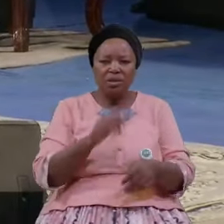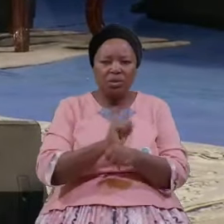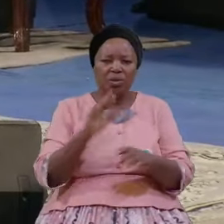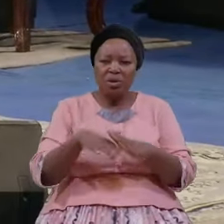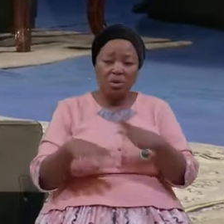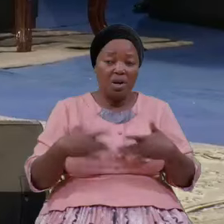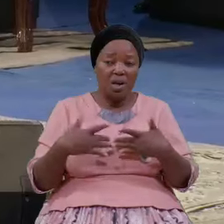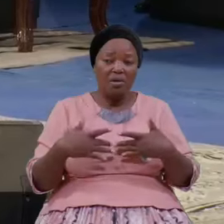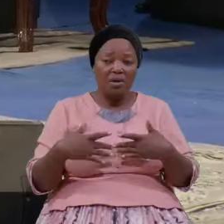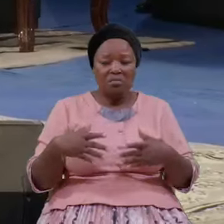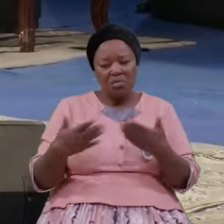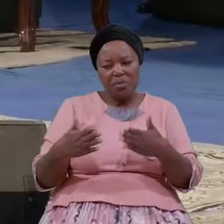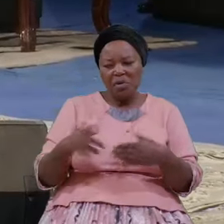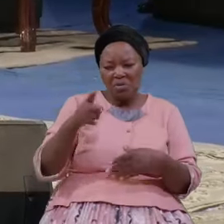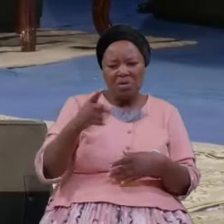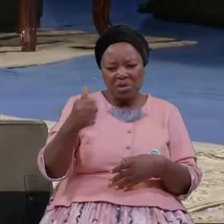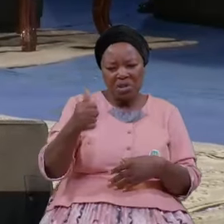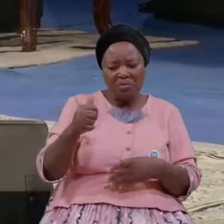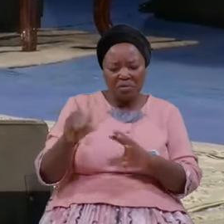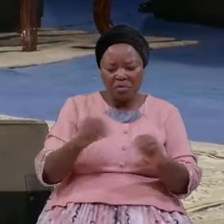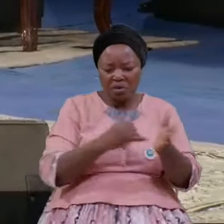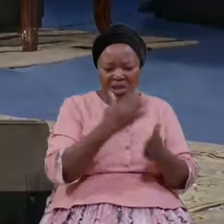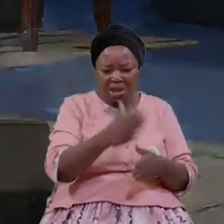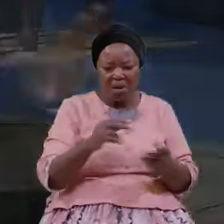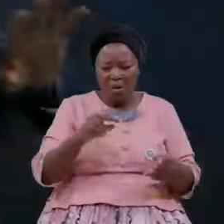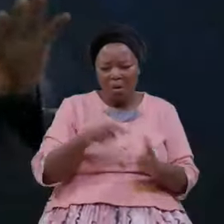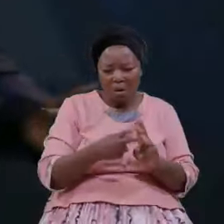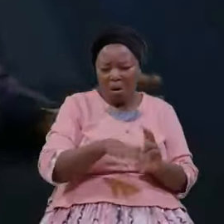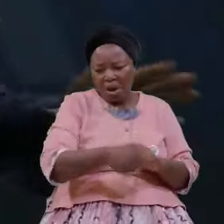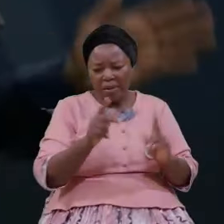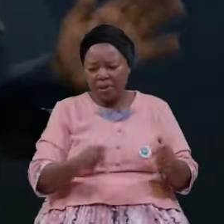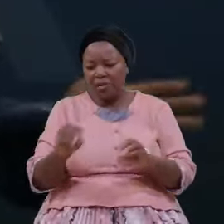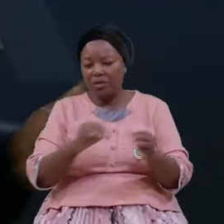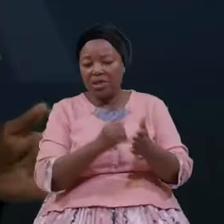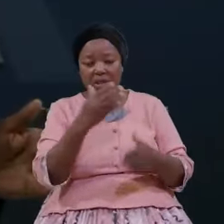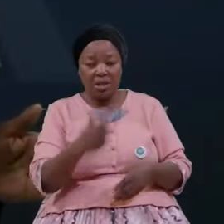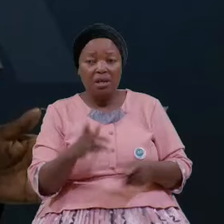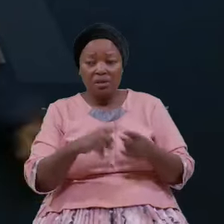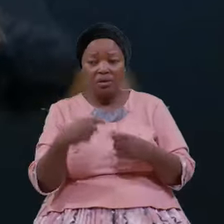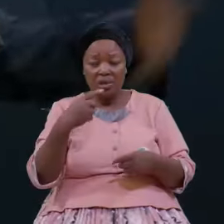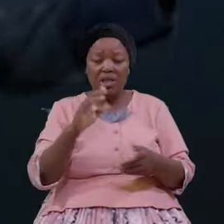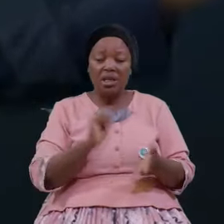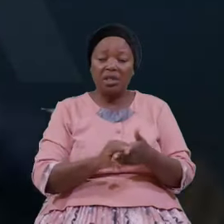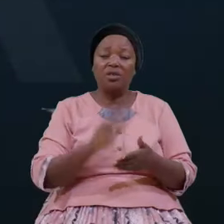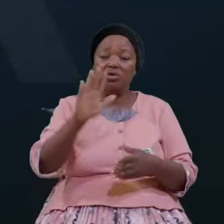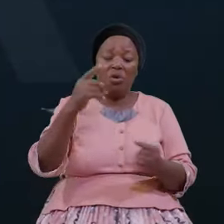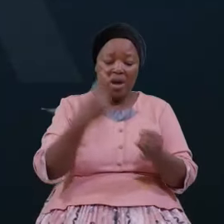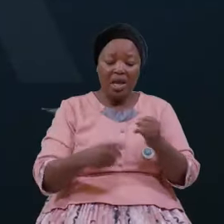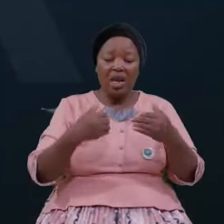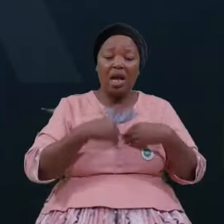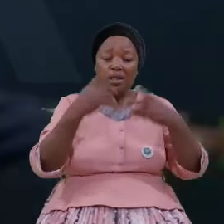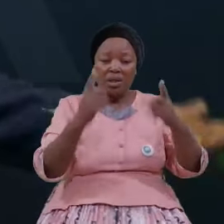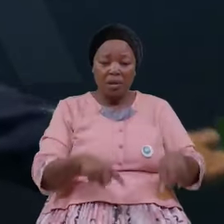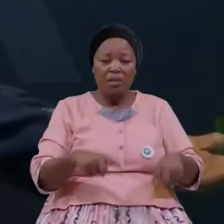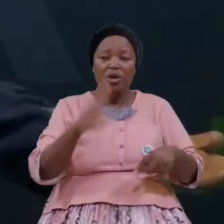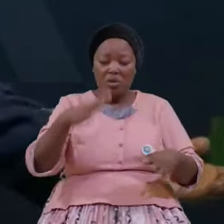it there, others put it there, to say that your end has come. Your life is